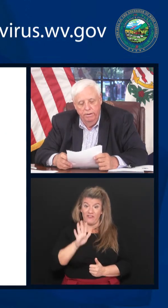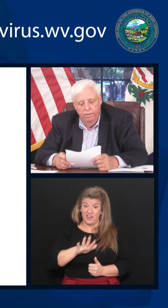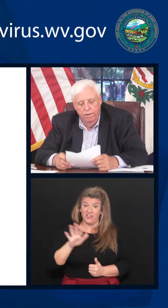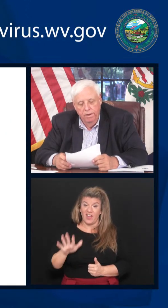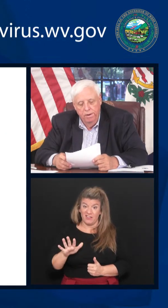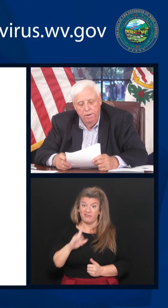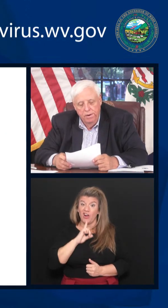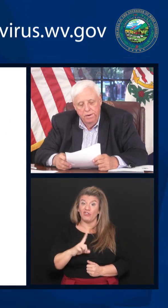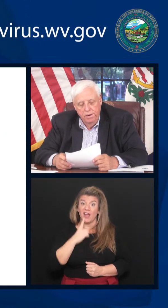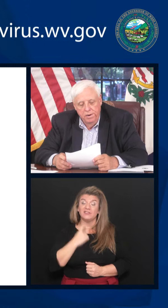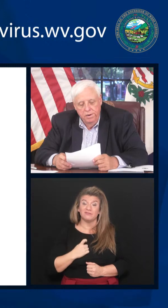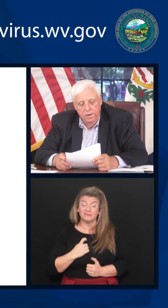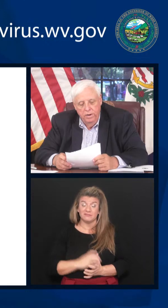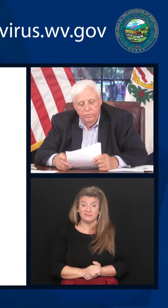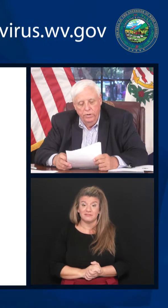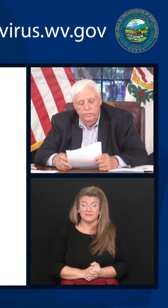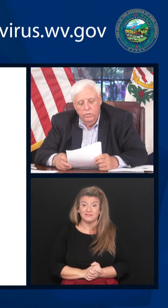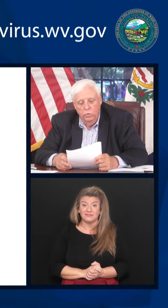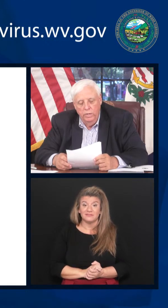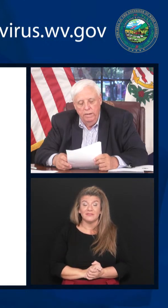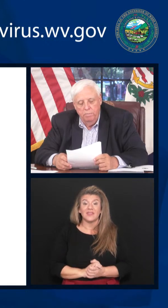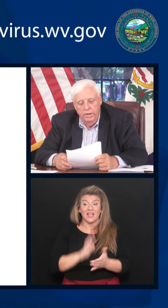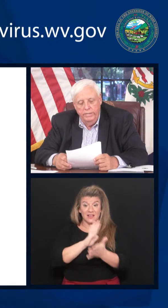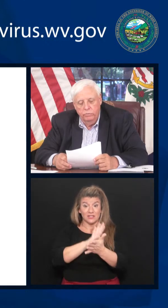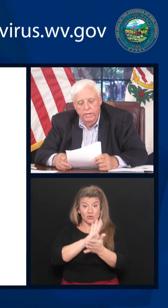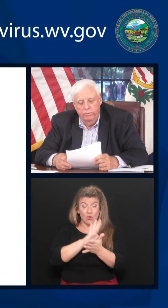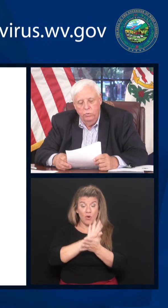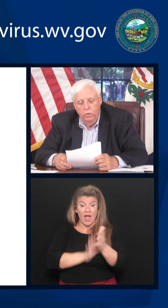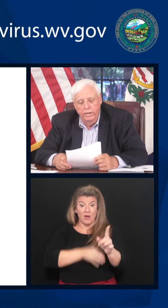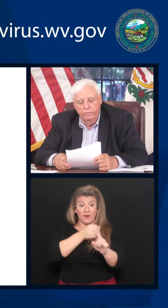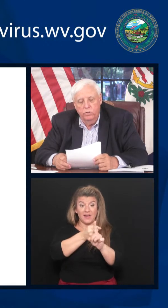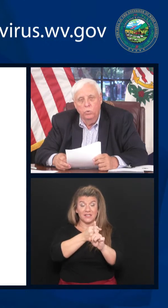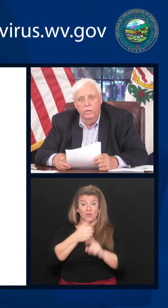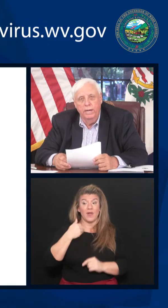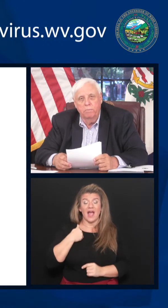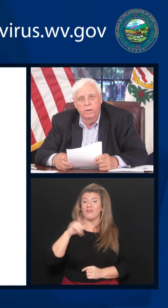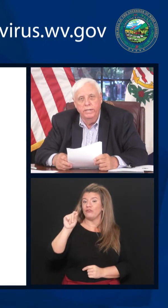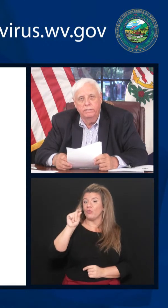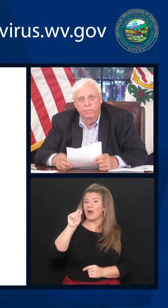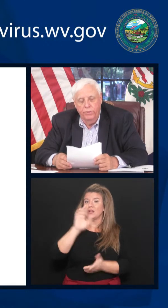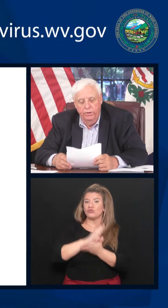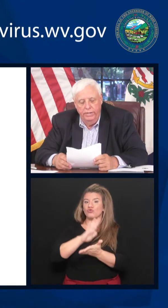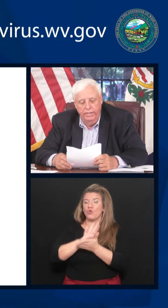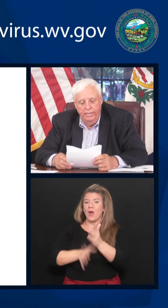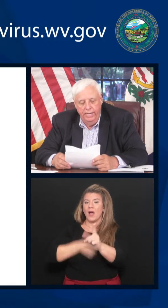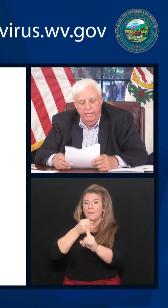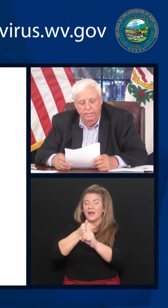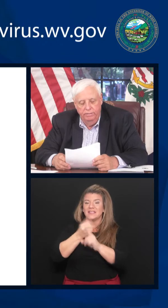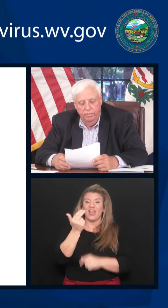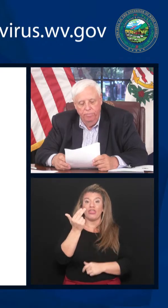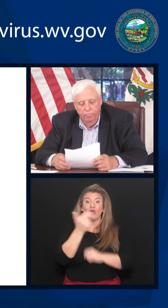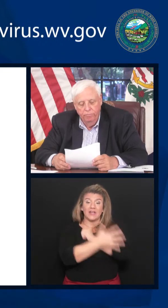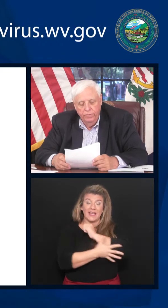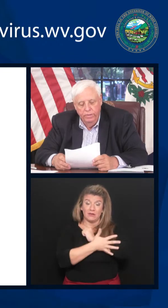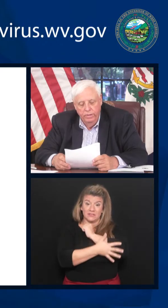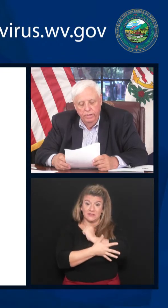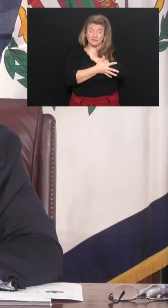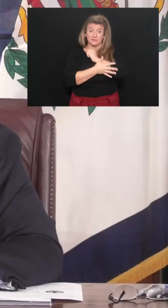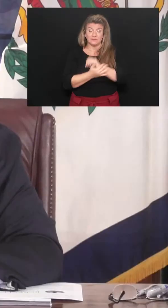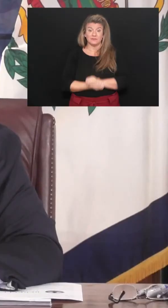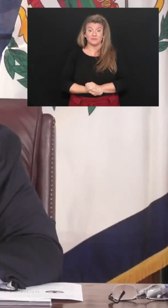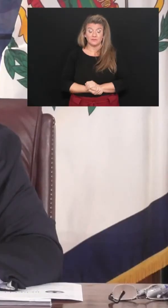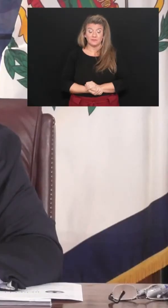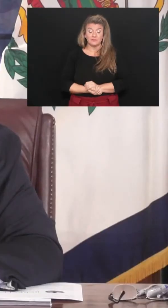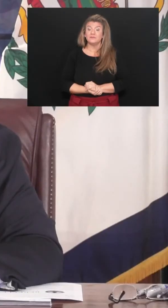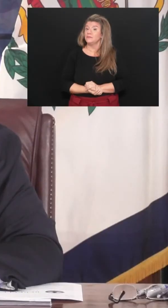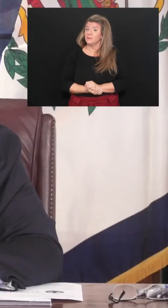red. As far as school outbreaks, we have 20 school outbreaks in 13 counties.